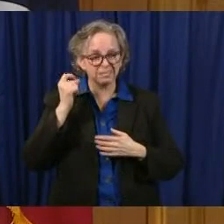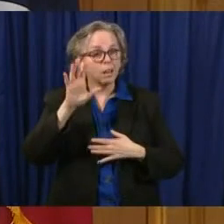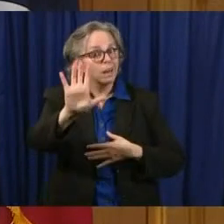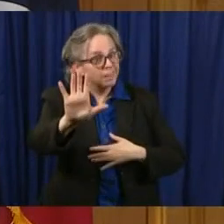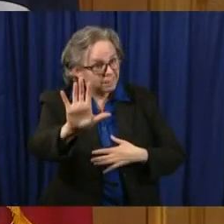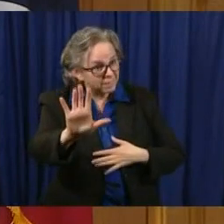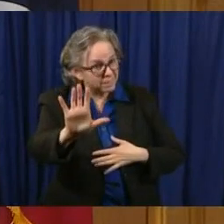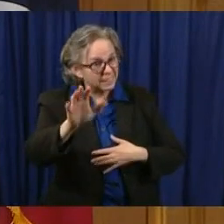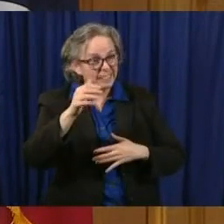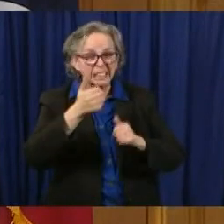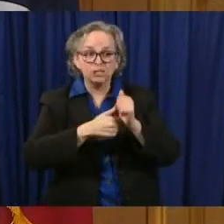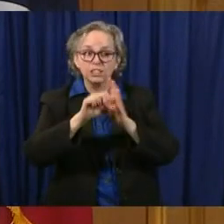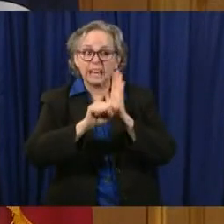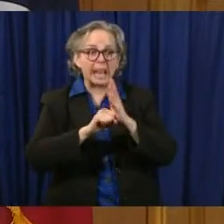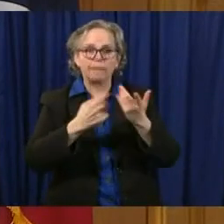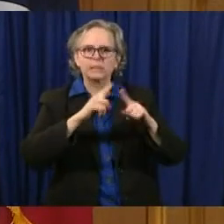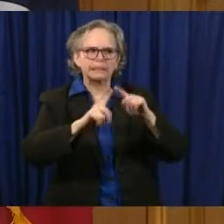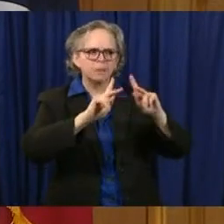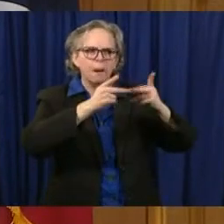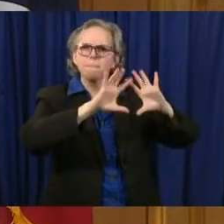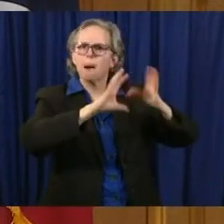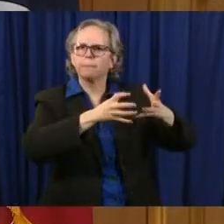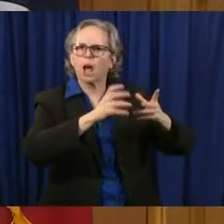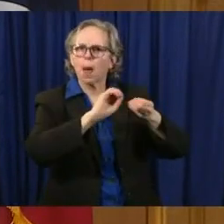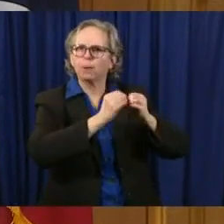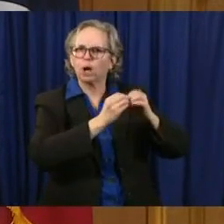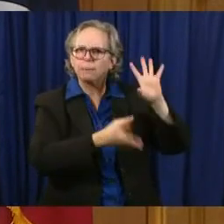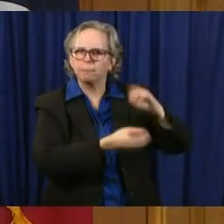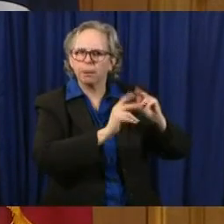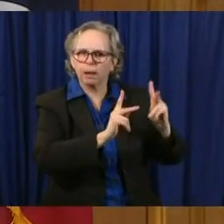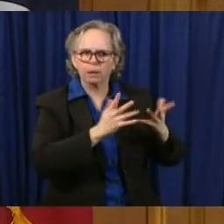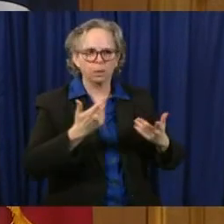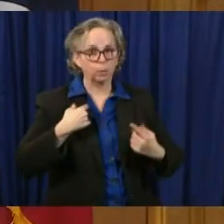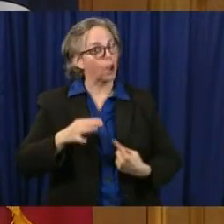have different, you know, we're just all unique. All